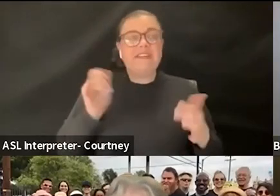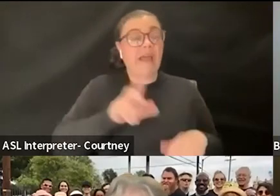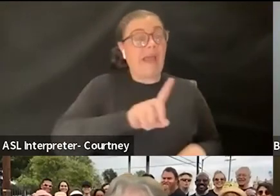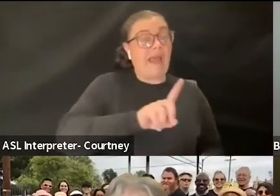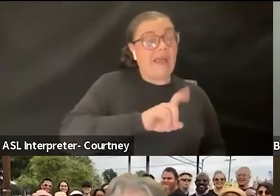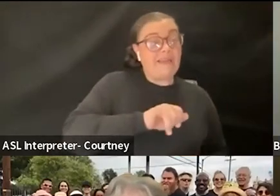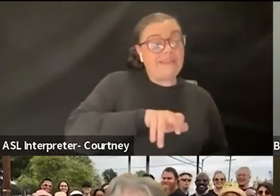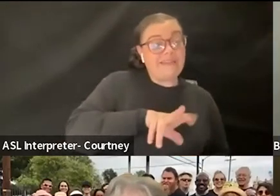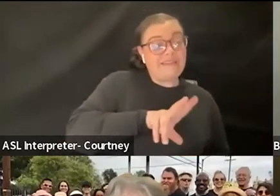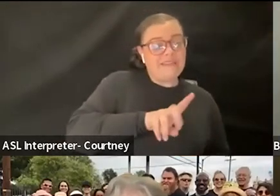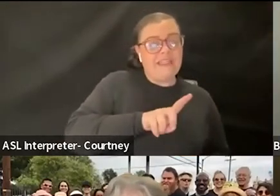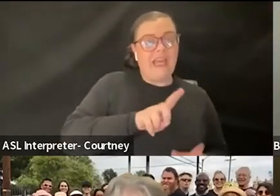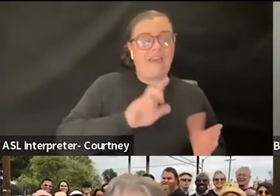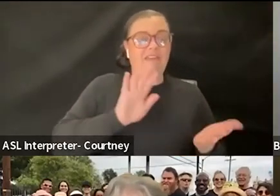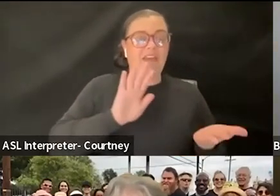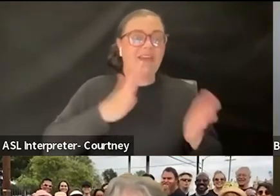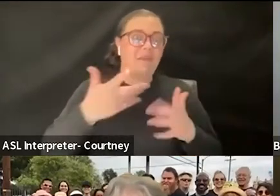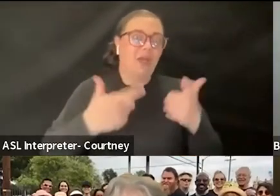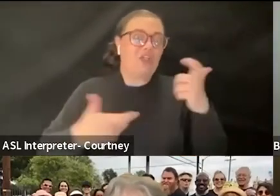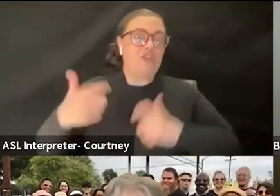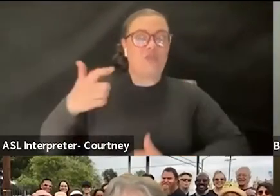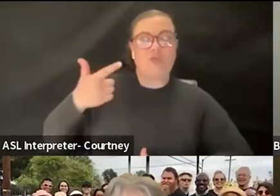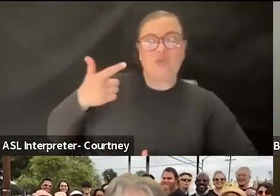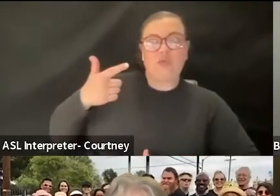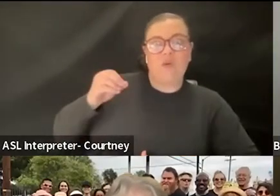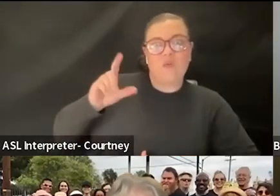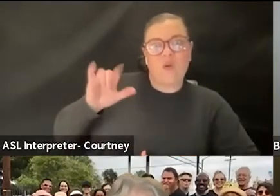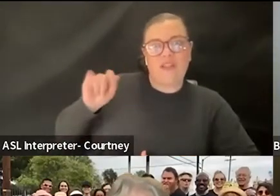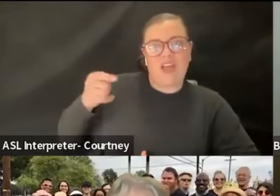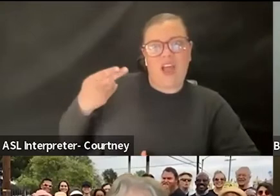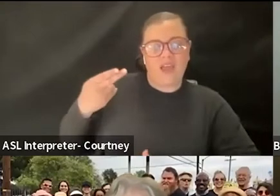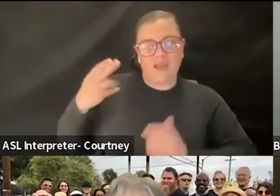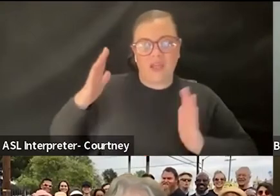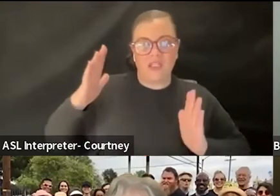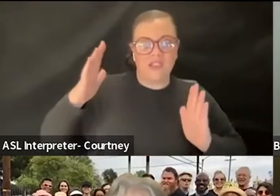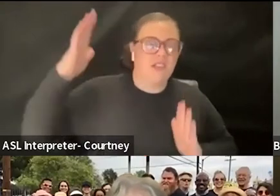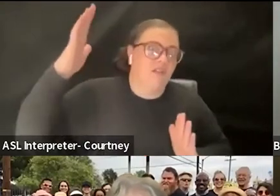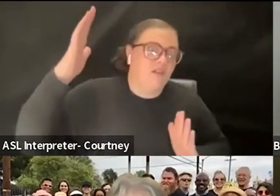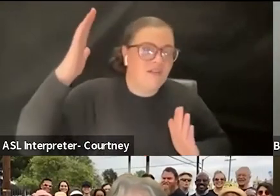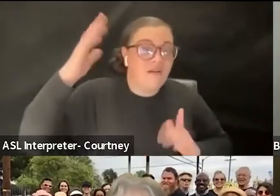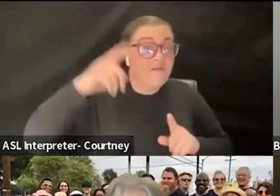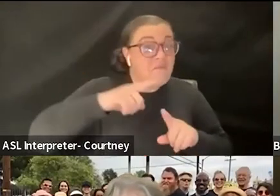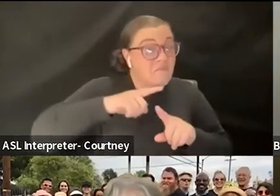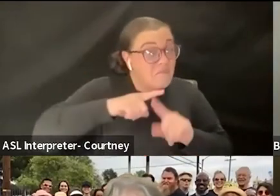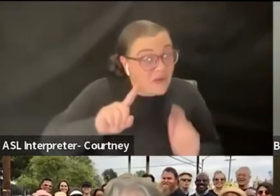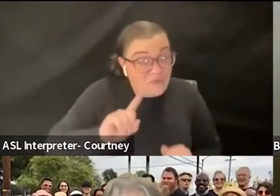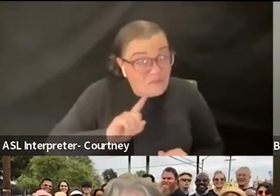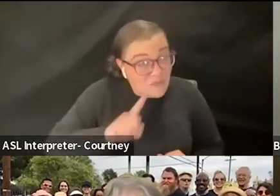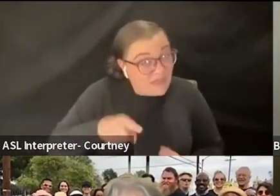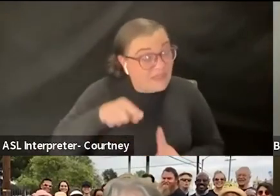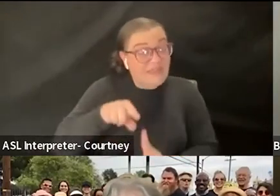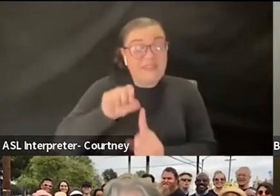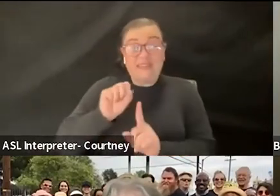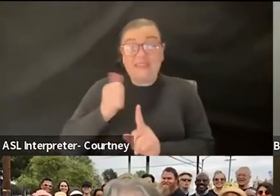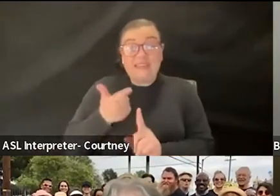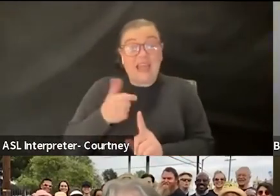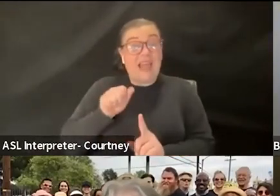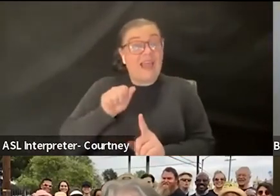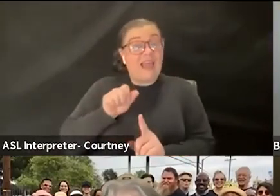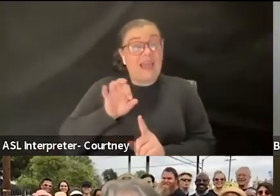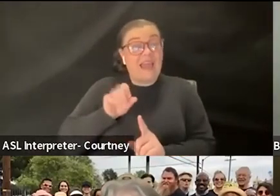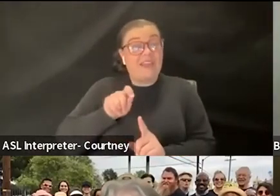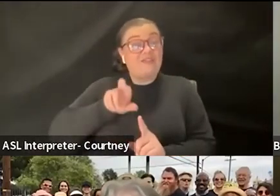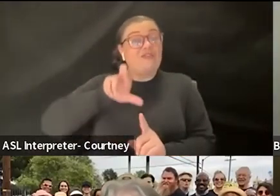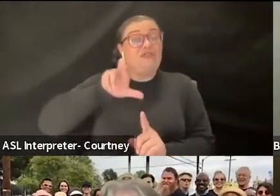know that SAG-AFTRA is the slingshot. David can knock Goliath out if we all